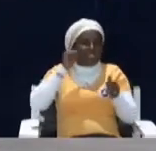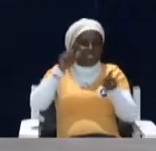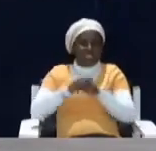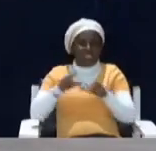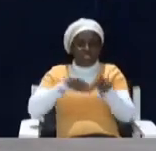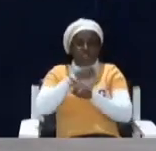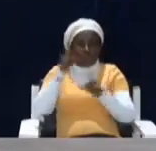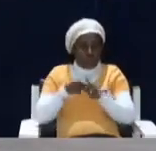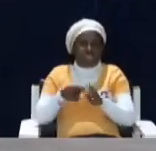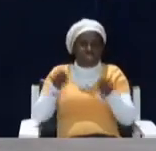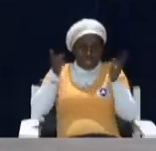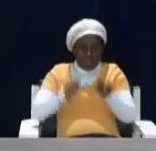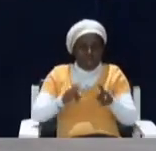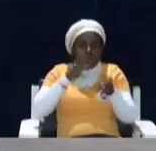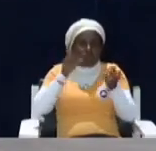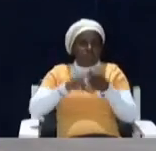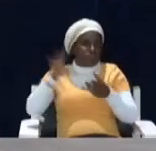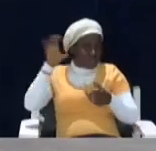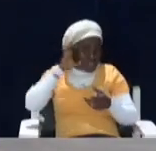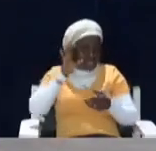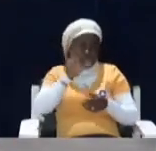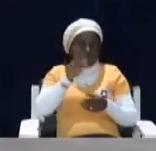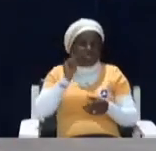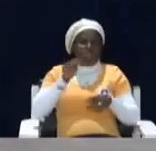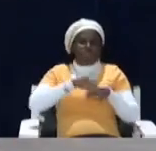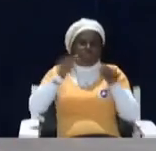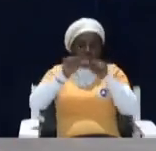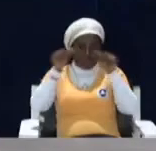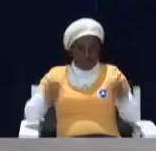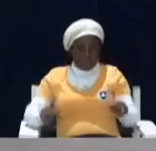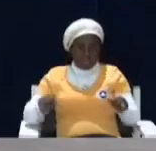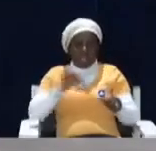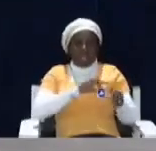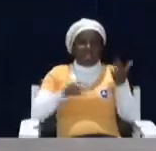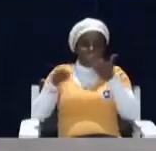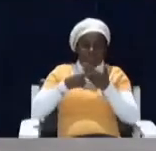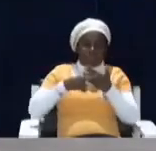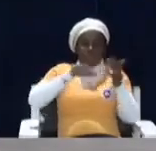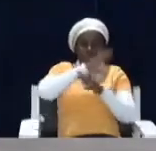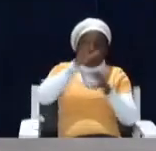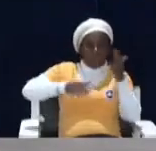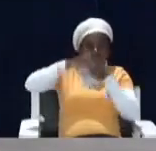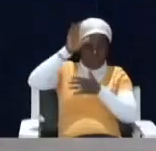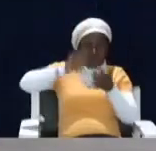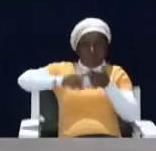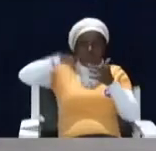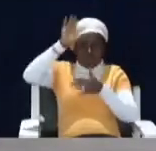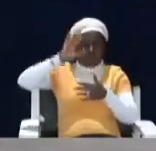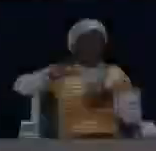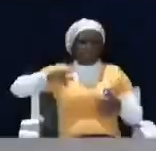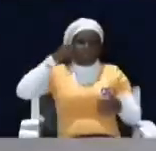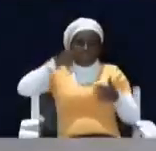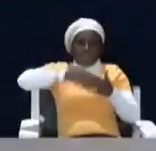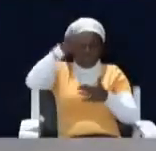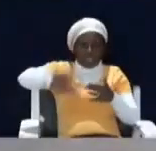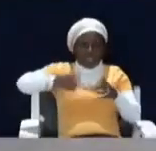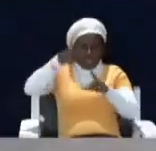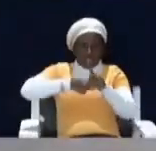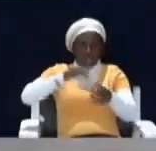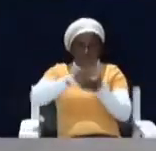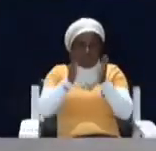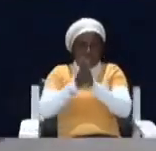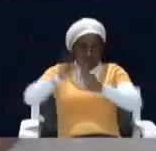happens, I want to hear your testimony on this altar. I want to return all the glory to God of Daddy Adeboye." The next month, I got